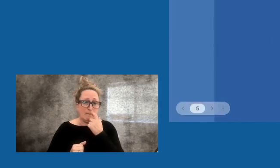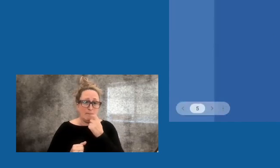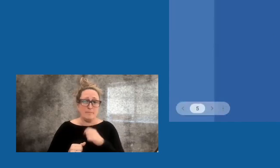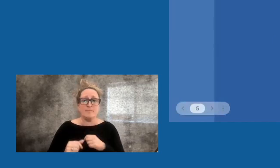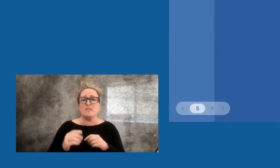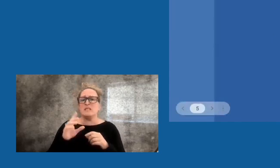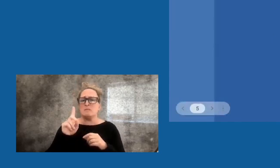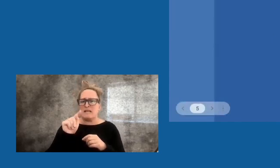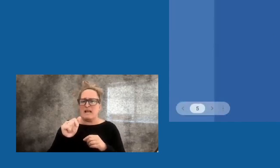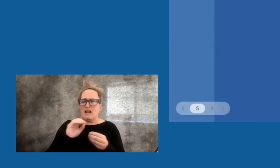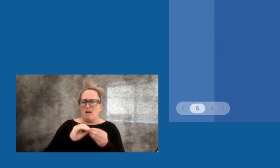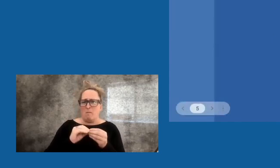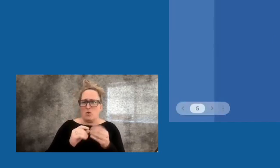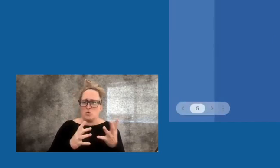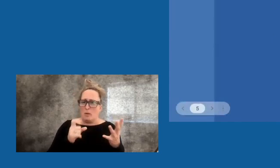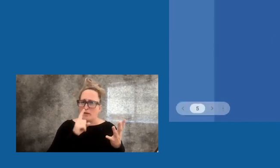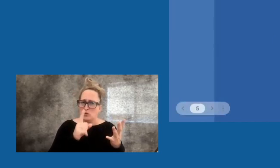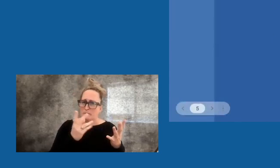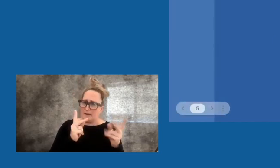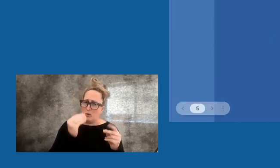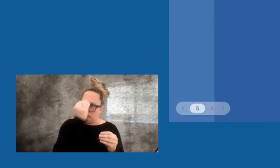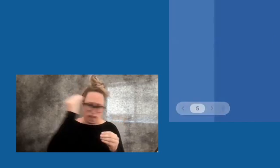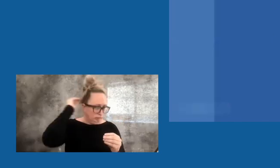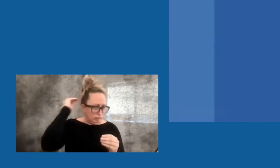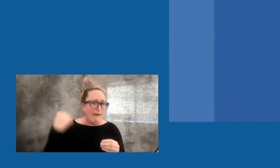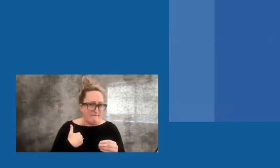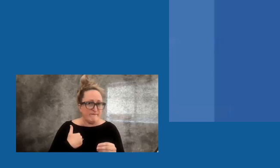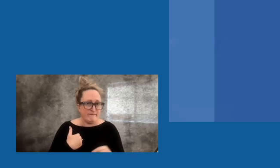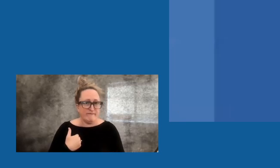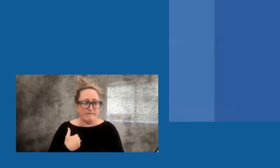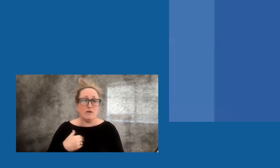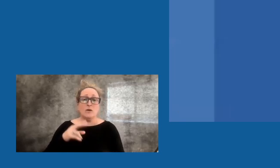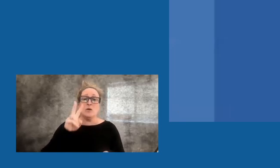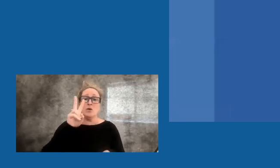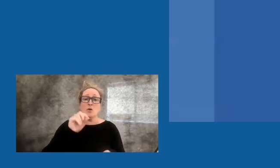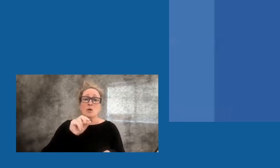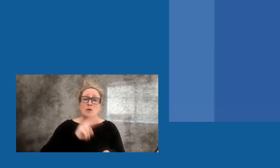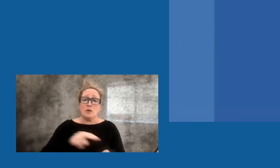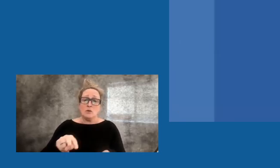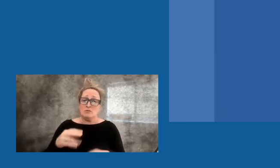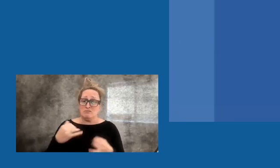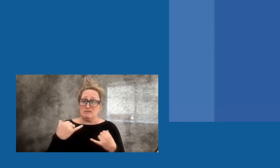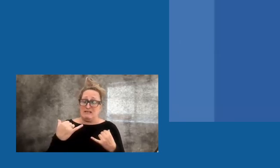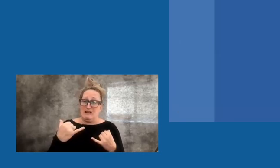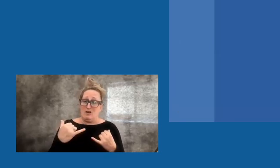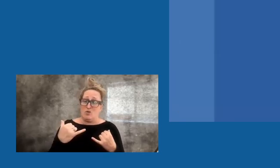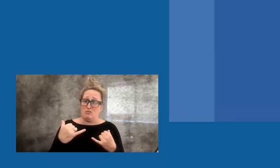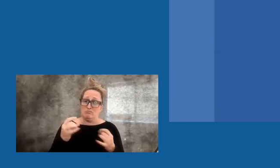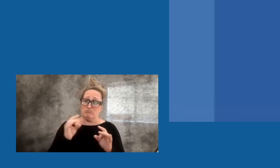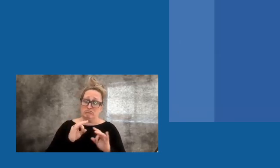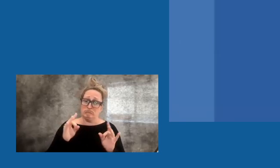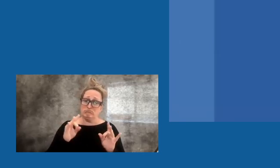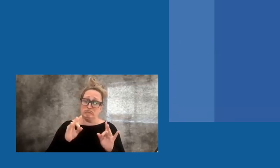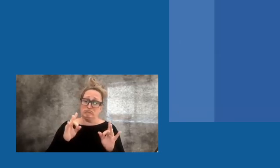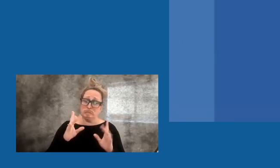Some data and some stats, because we want to make sure that folks have the data. So 2022 is now officially